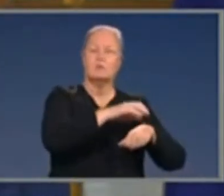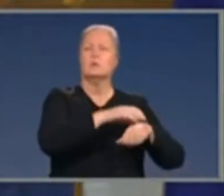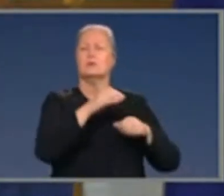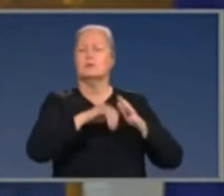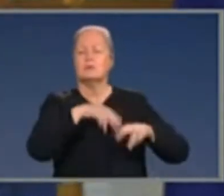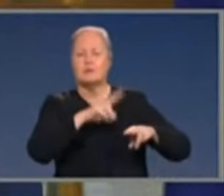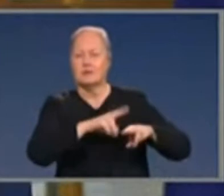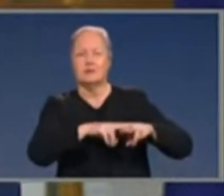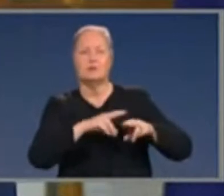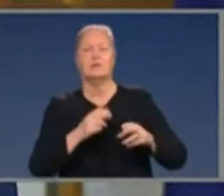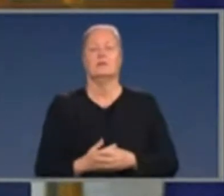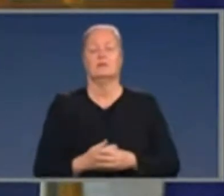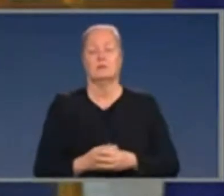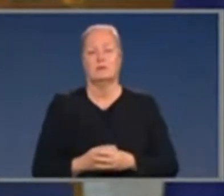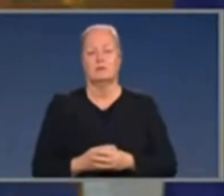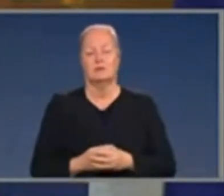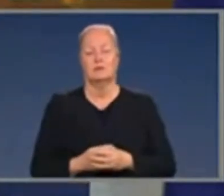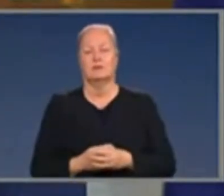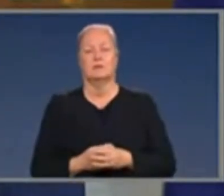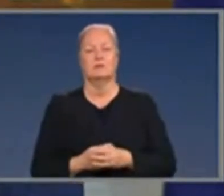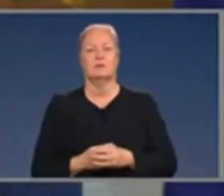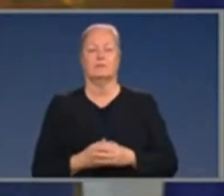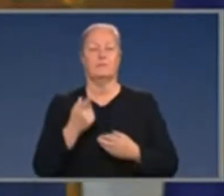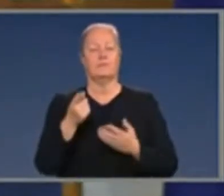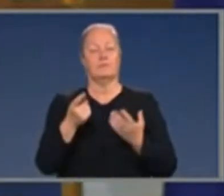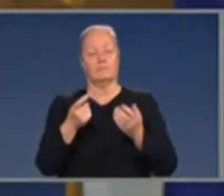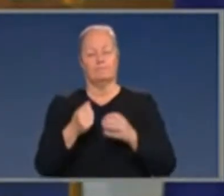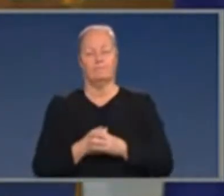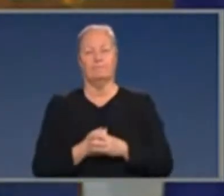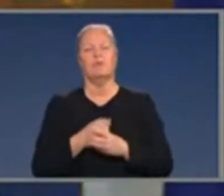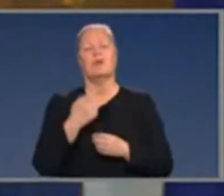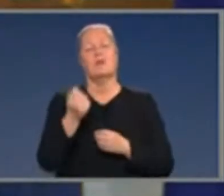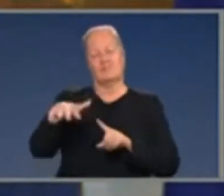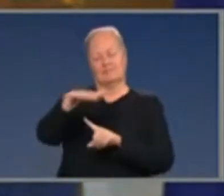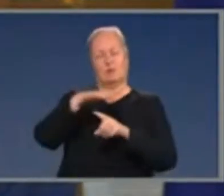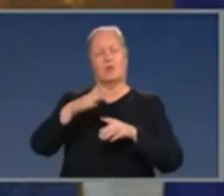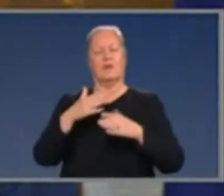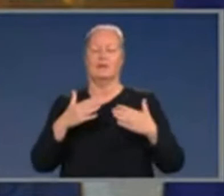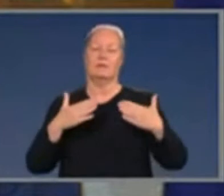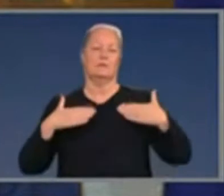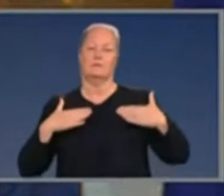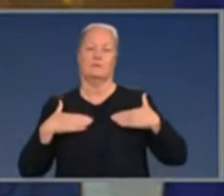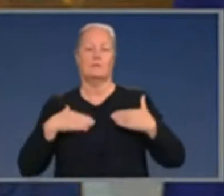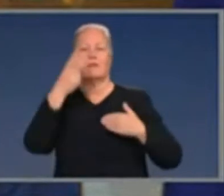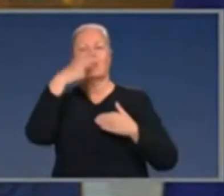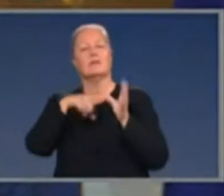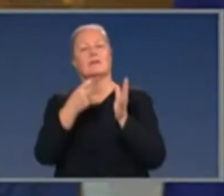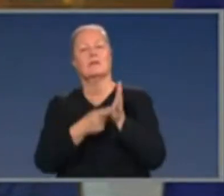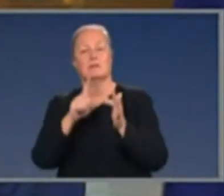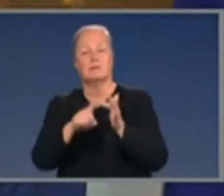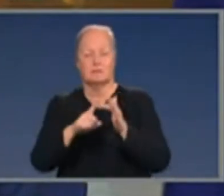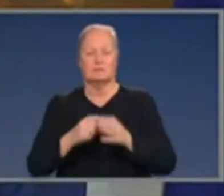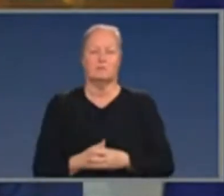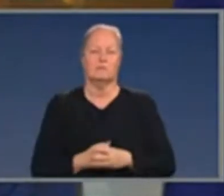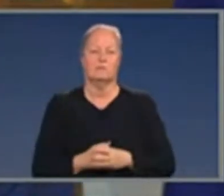huge strain on the workforce supply. It is essentially one workforce across health and aged care. That has been